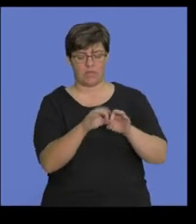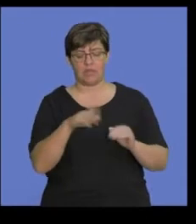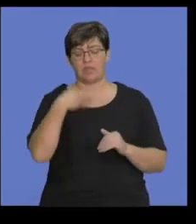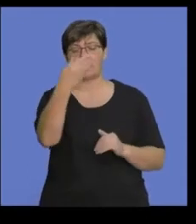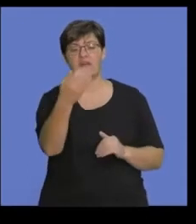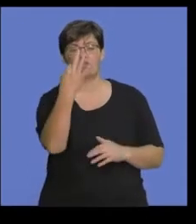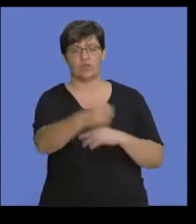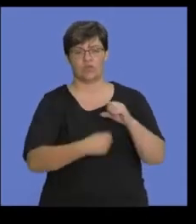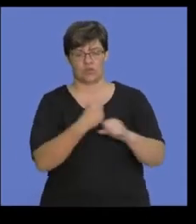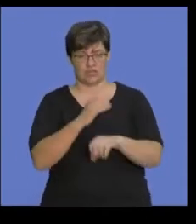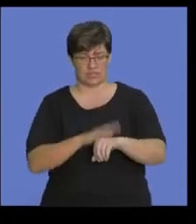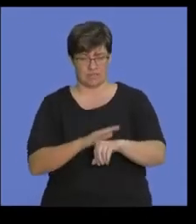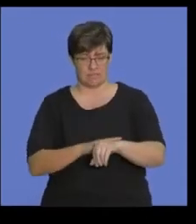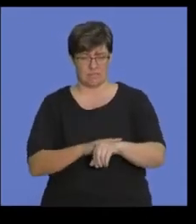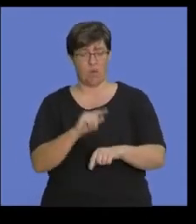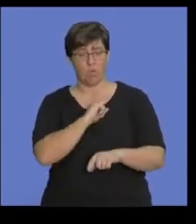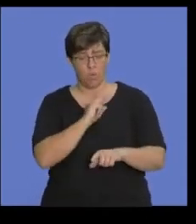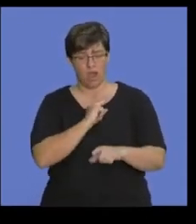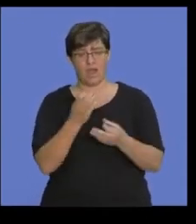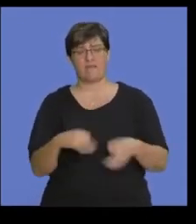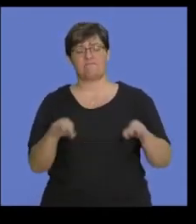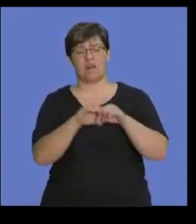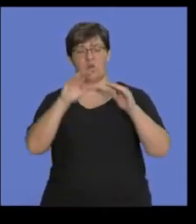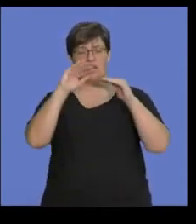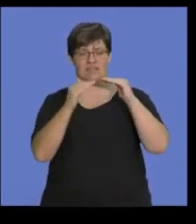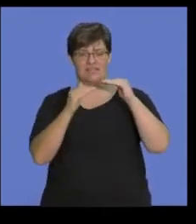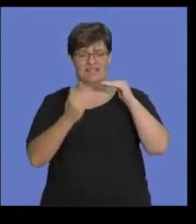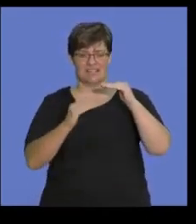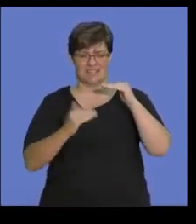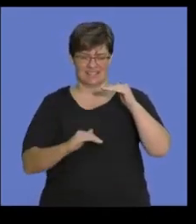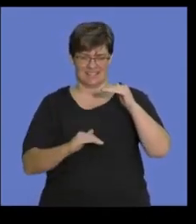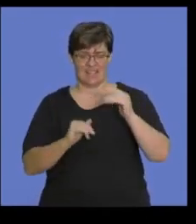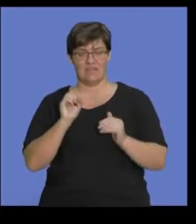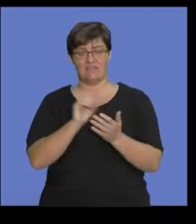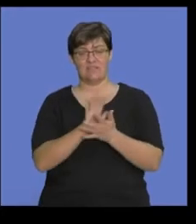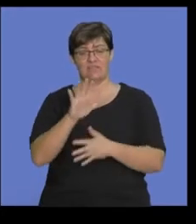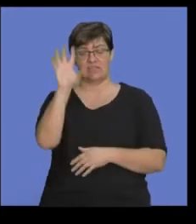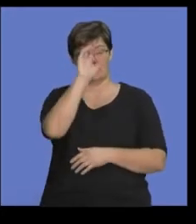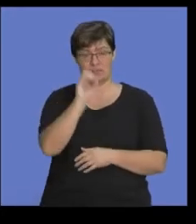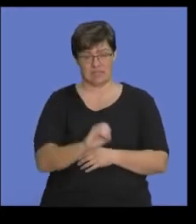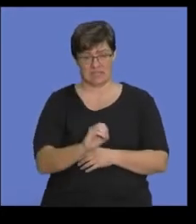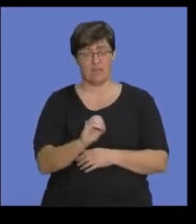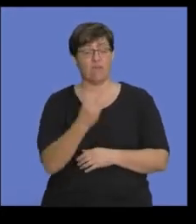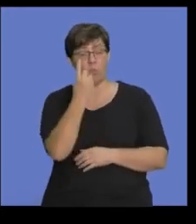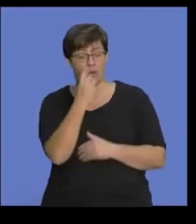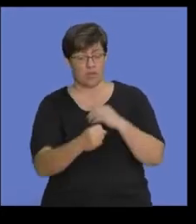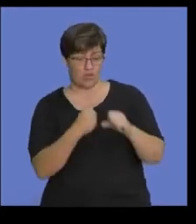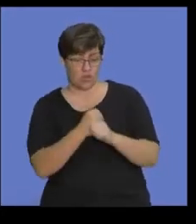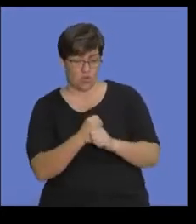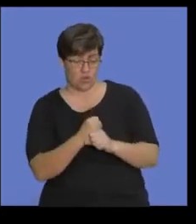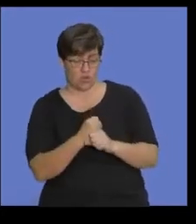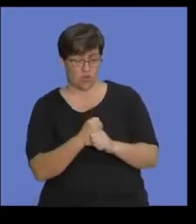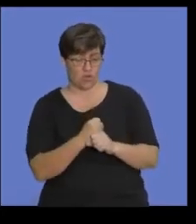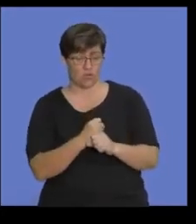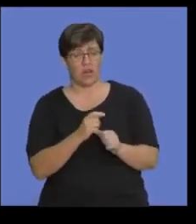worth in 3 years' time if its value decreases at a rate of 15% per